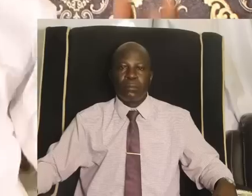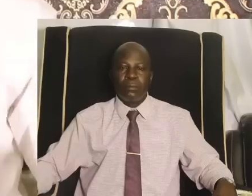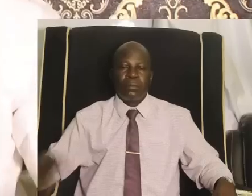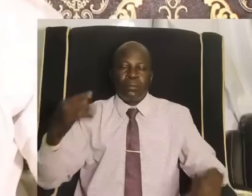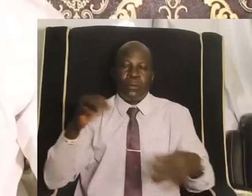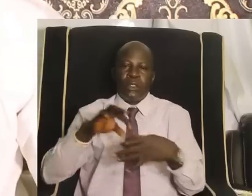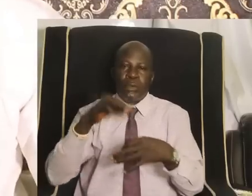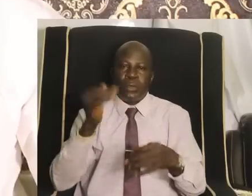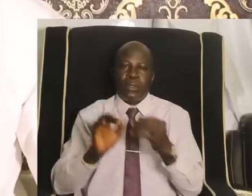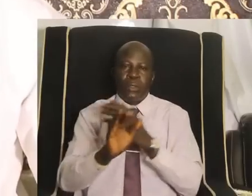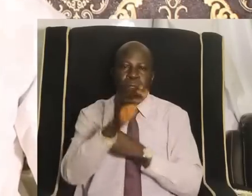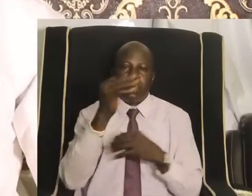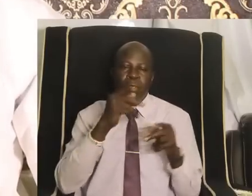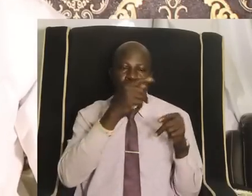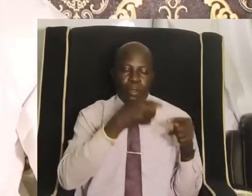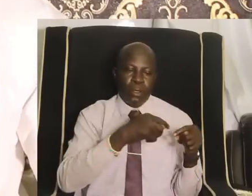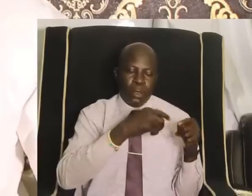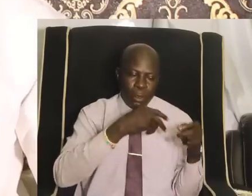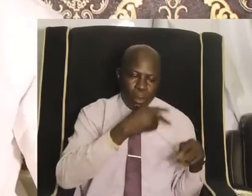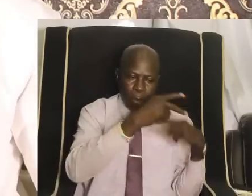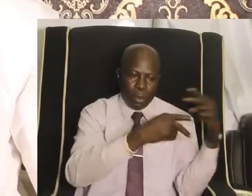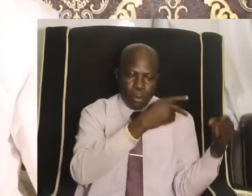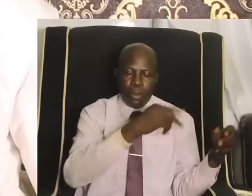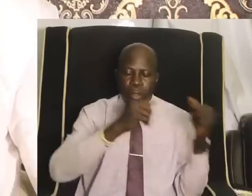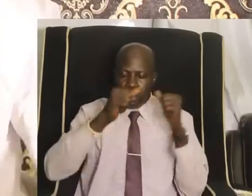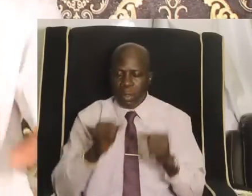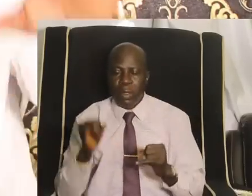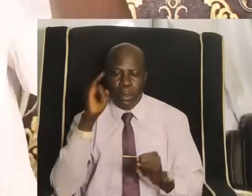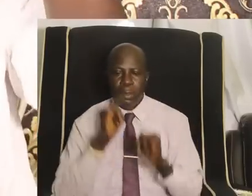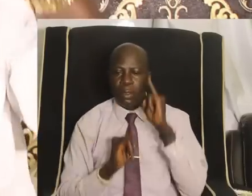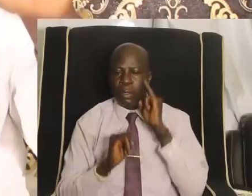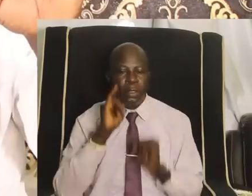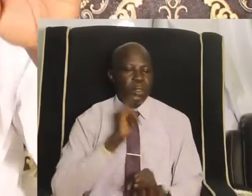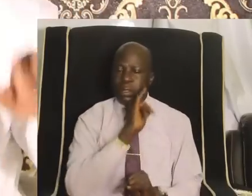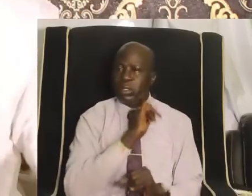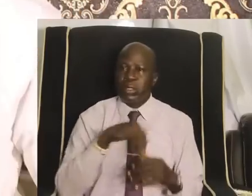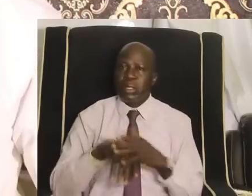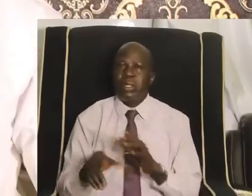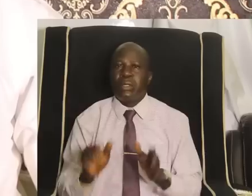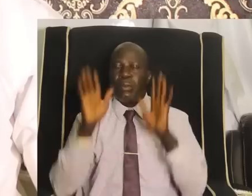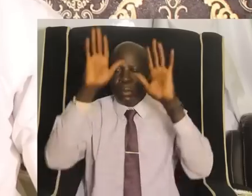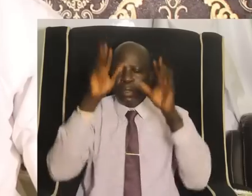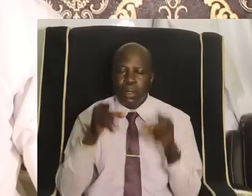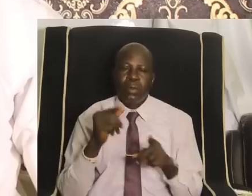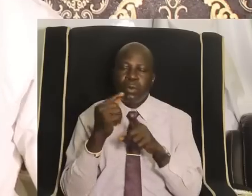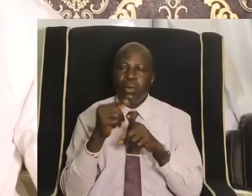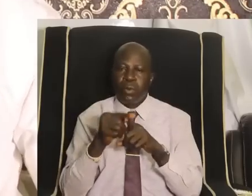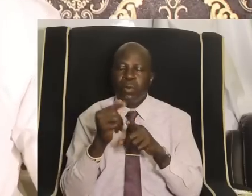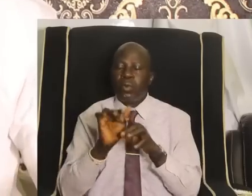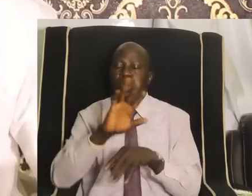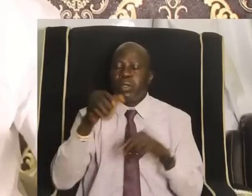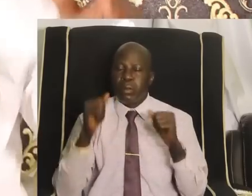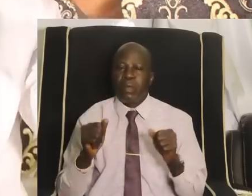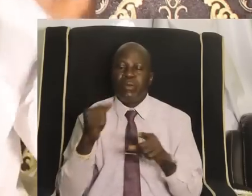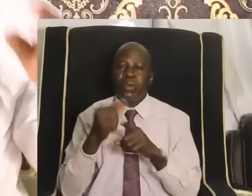awon woli agbara israel man in israel je ki oro iyanu re let your miraculous word ani oro agbara I say